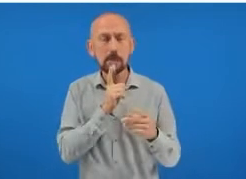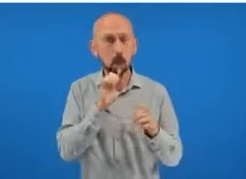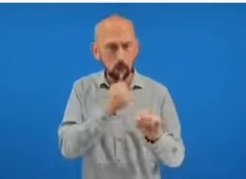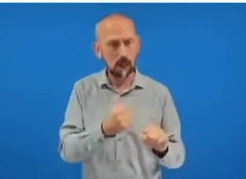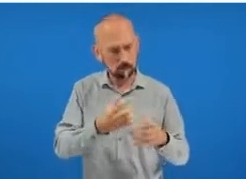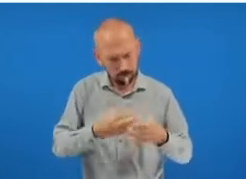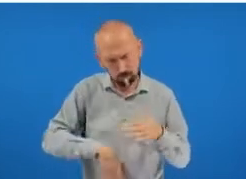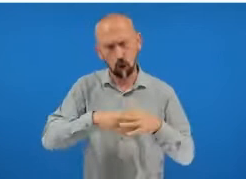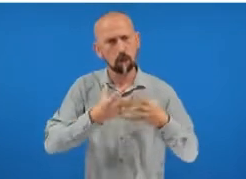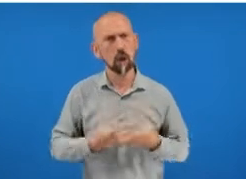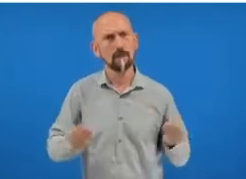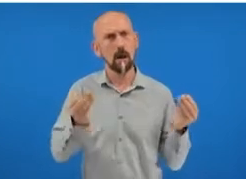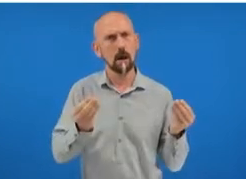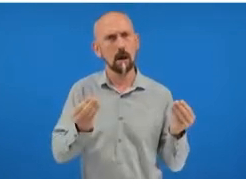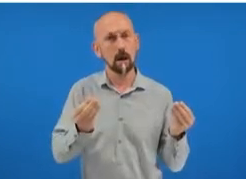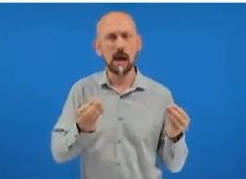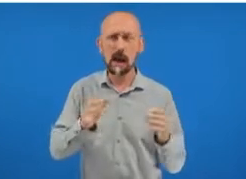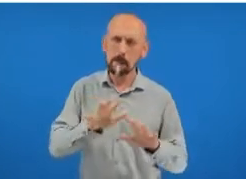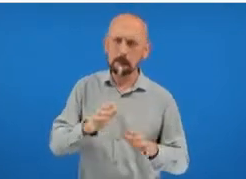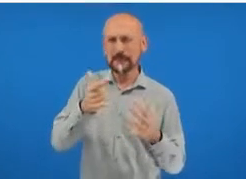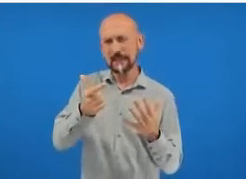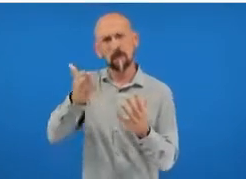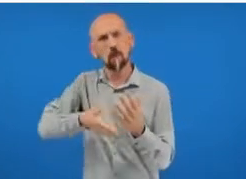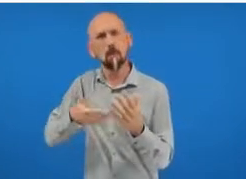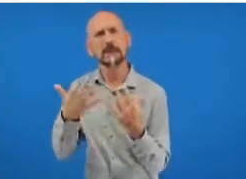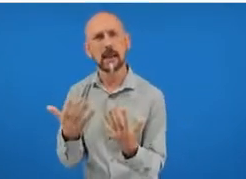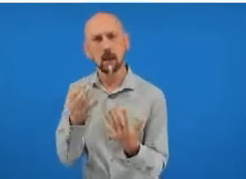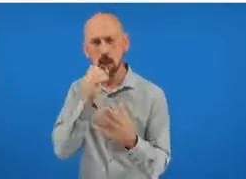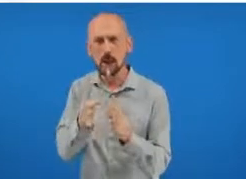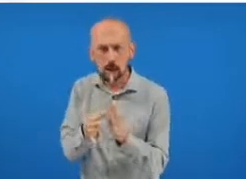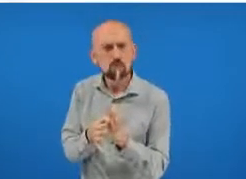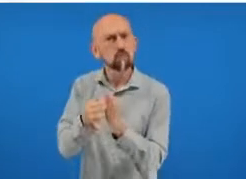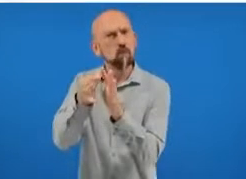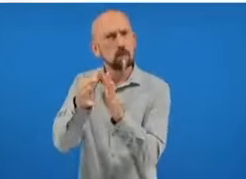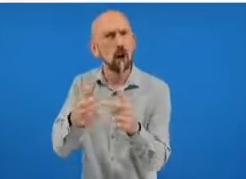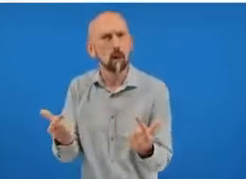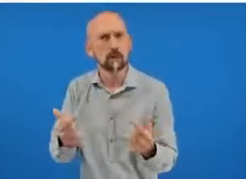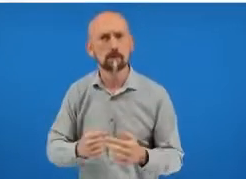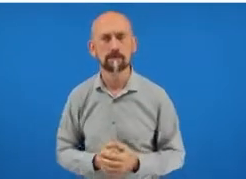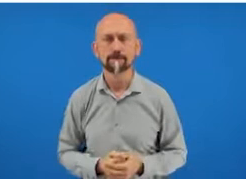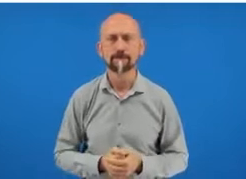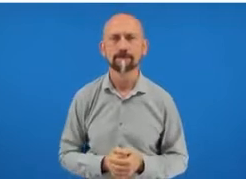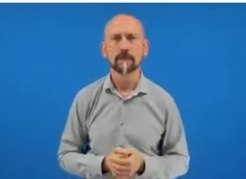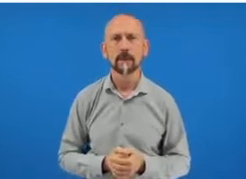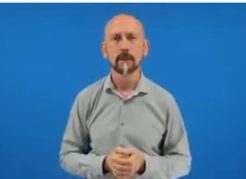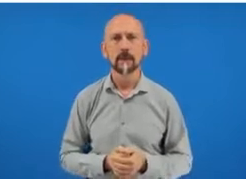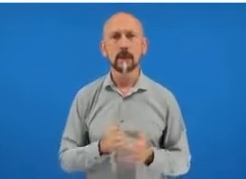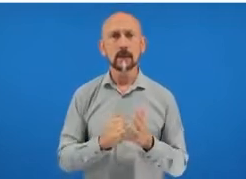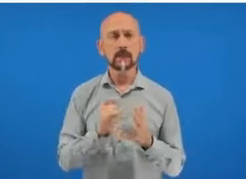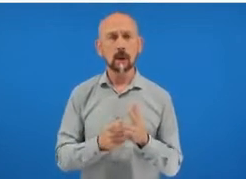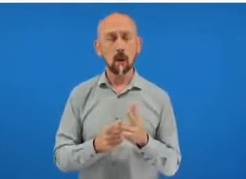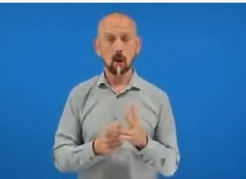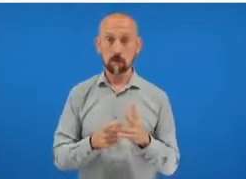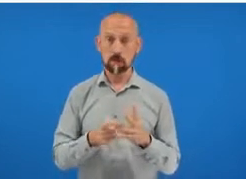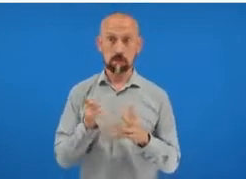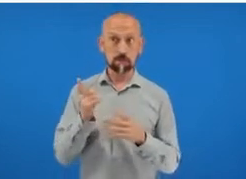and about 7 in 10 show marked improvement. Well, obviously, with a commitment like that, it was very important to collect data to